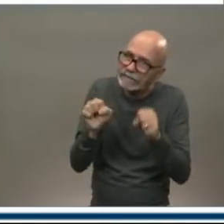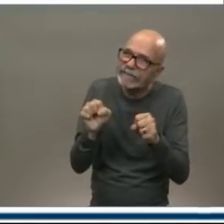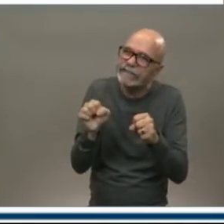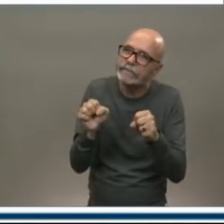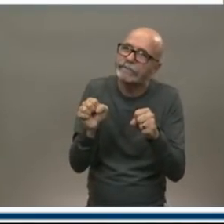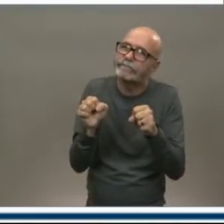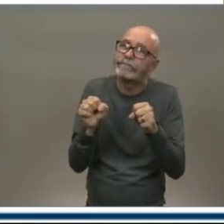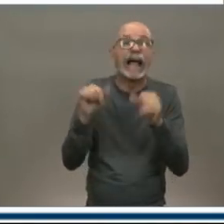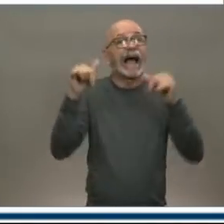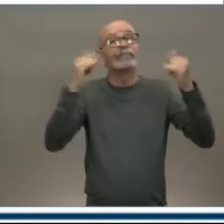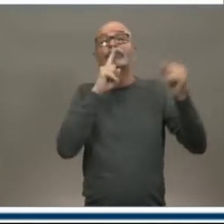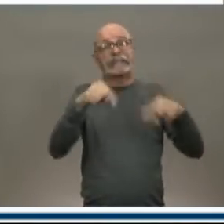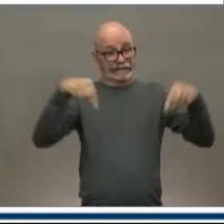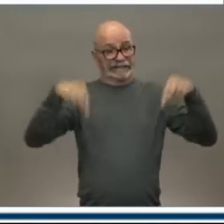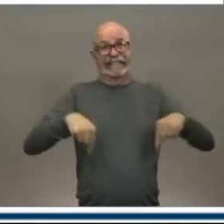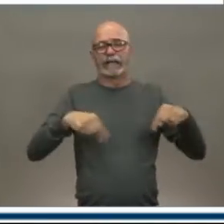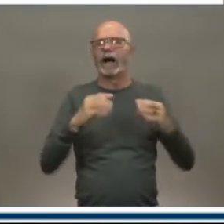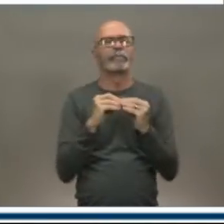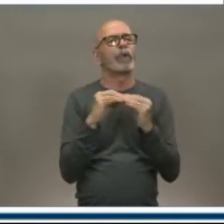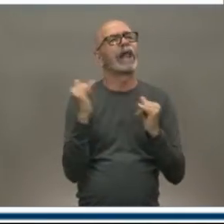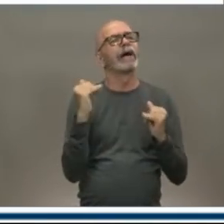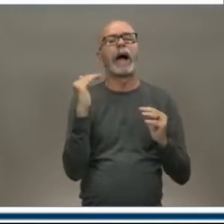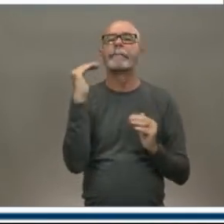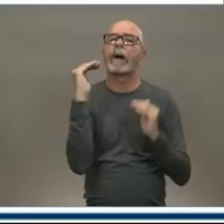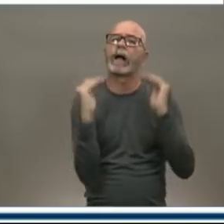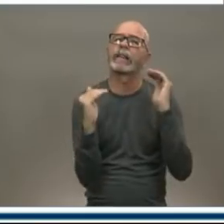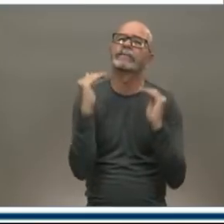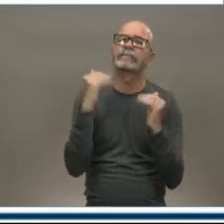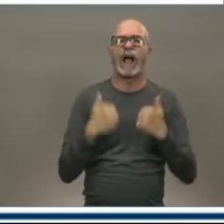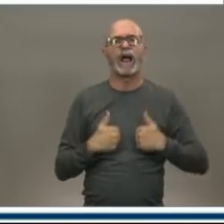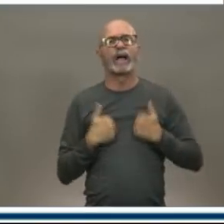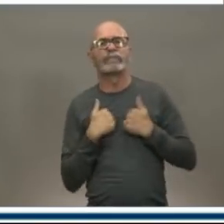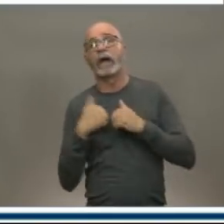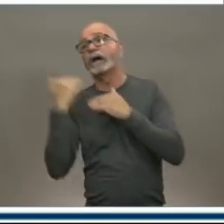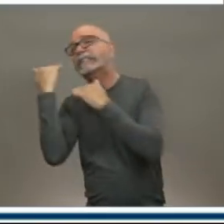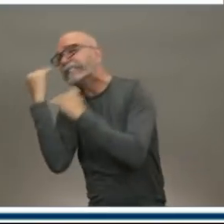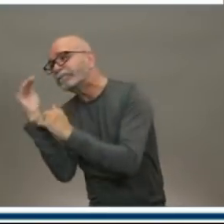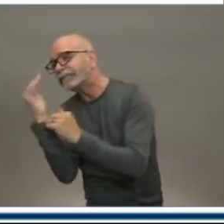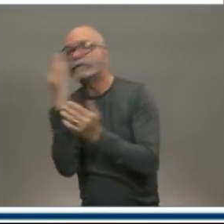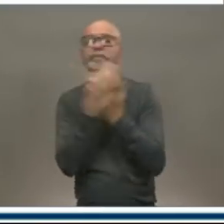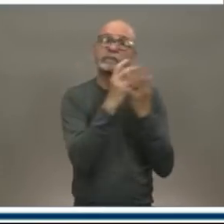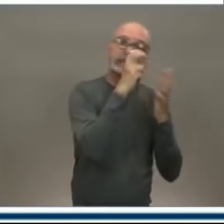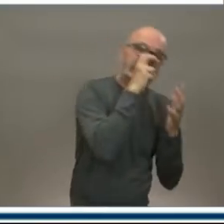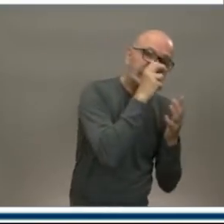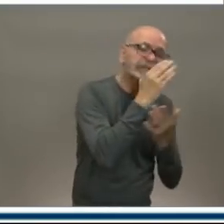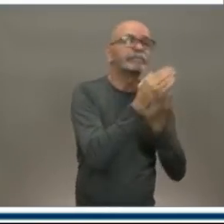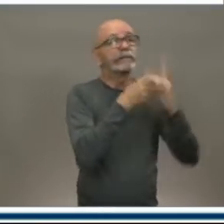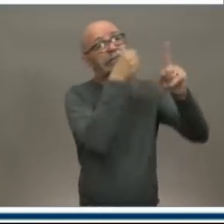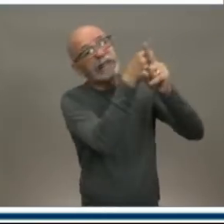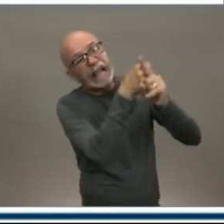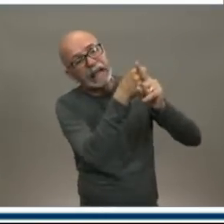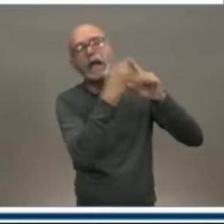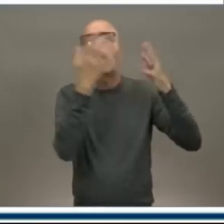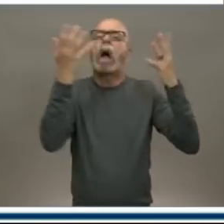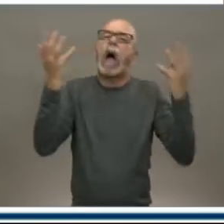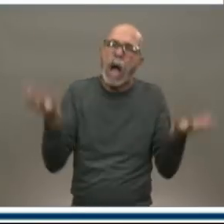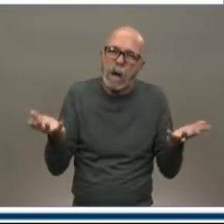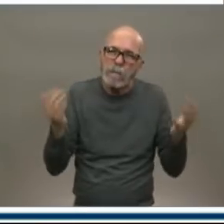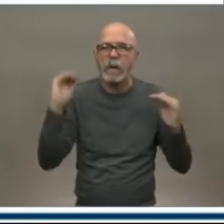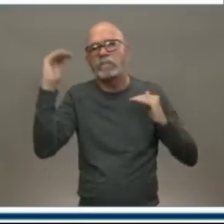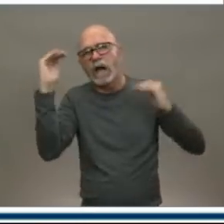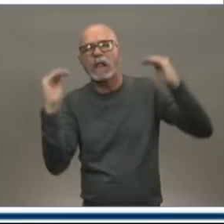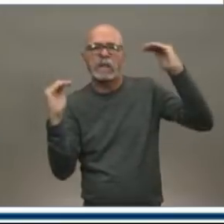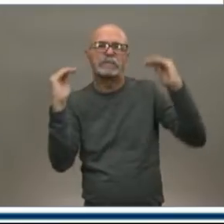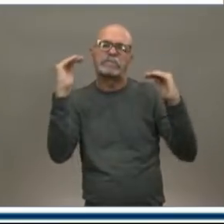balance. Everything we do that restricts has impacts. So if we were to say that right now, then what does that mean for people who have to work